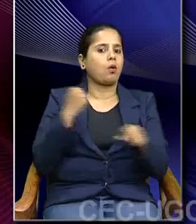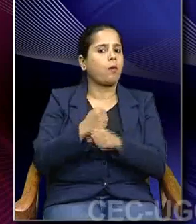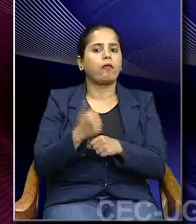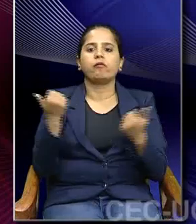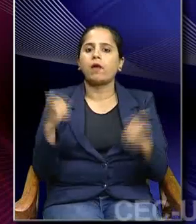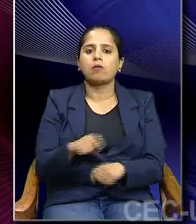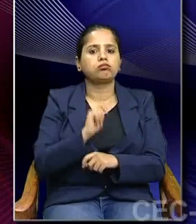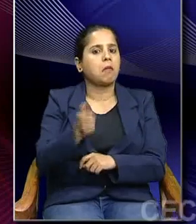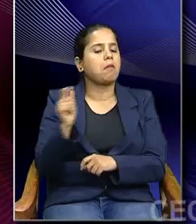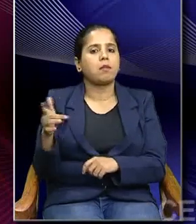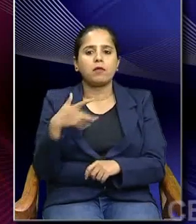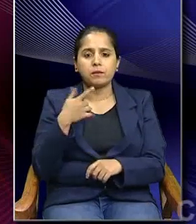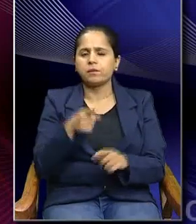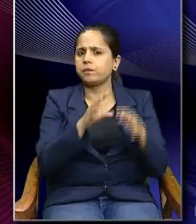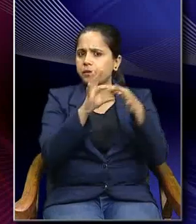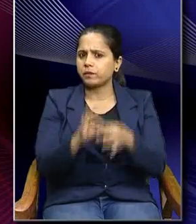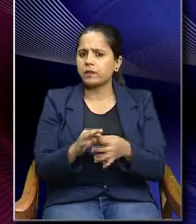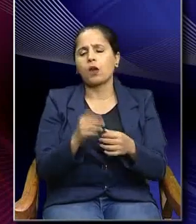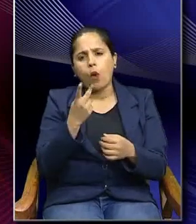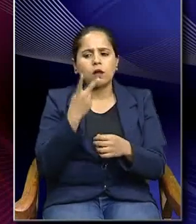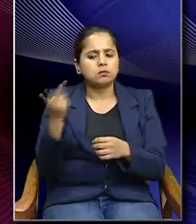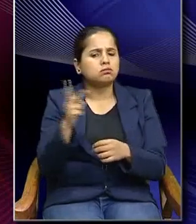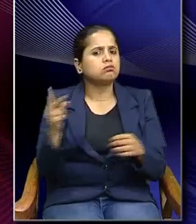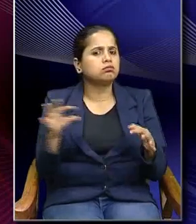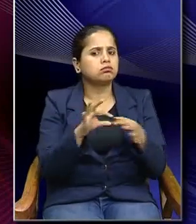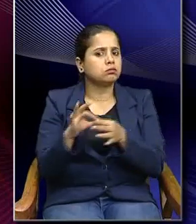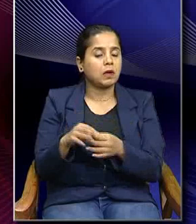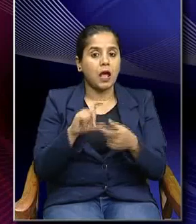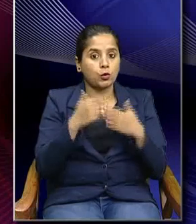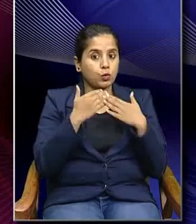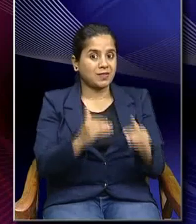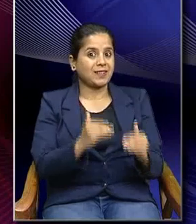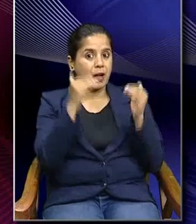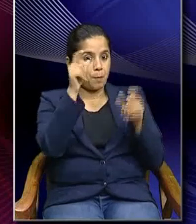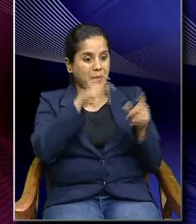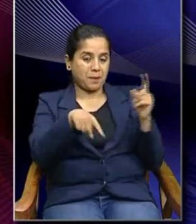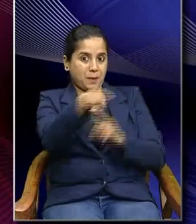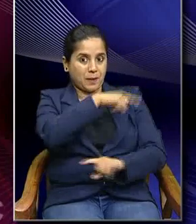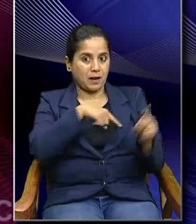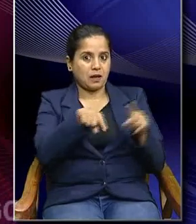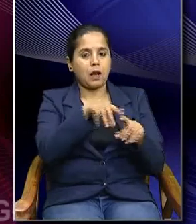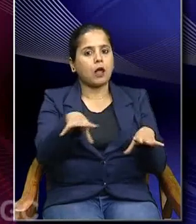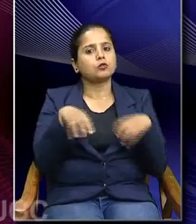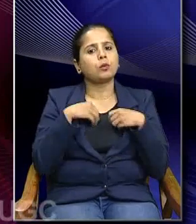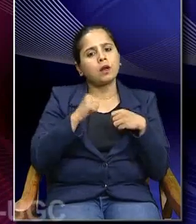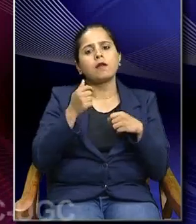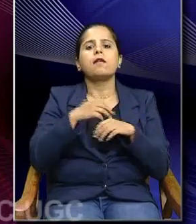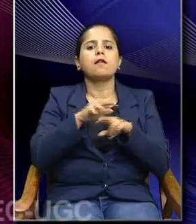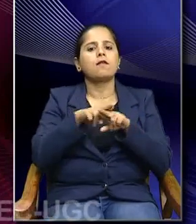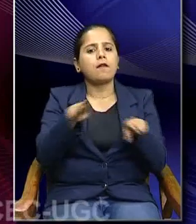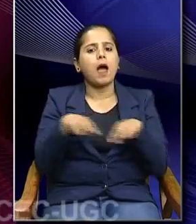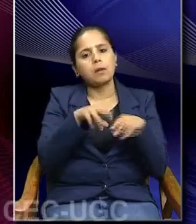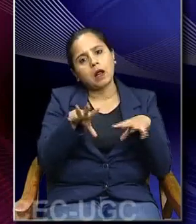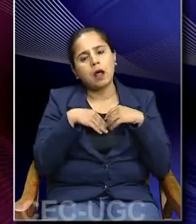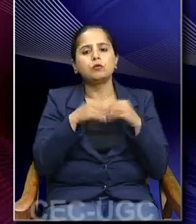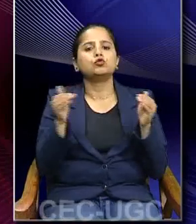of related to one another. The higher the educated the population, they will adopt the family planning norm and